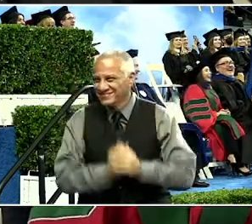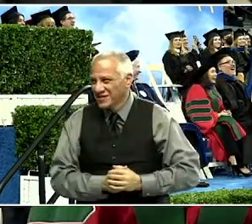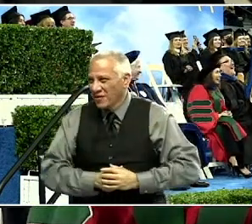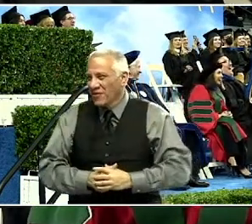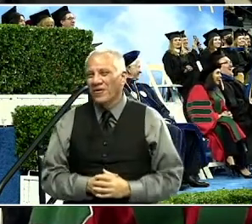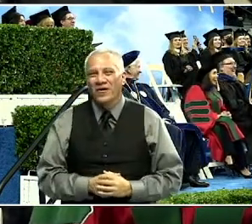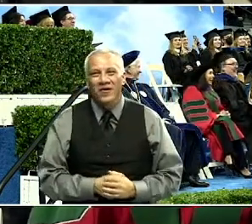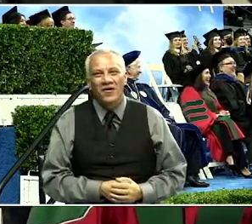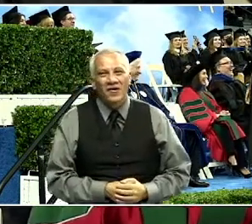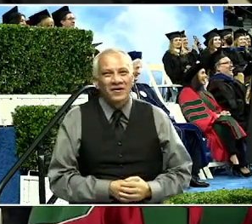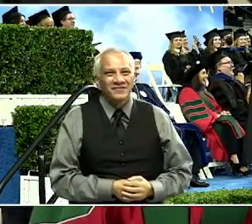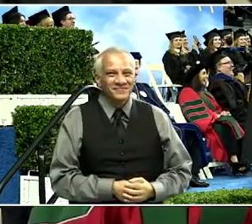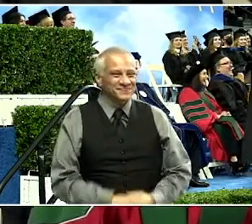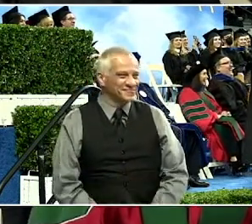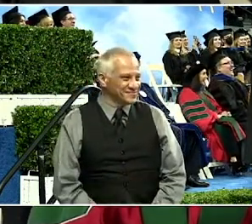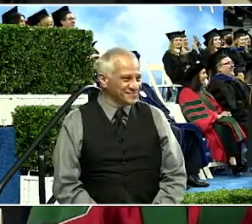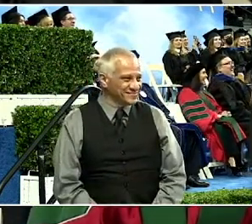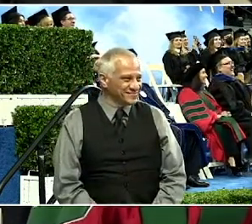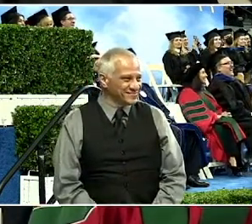deans.